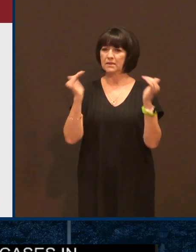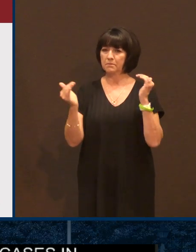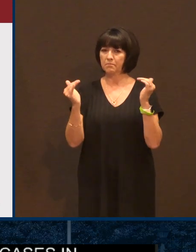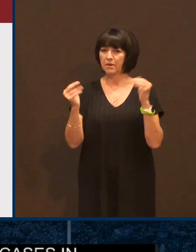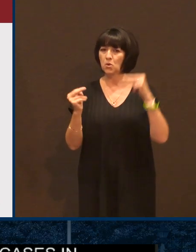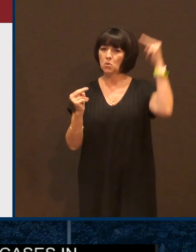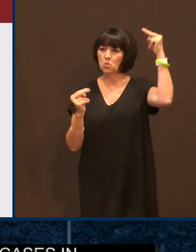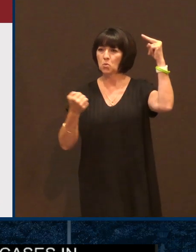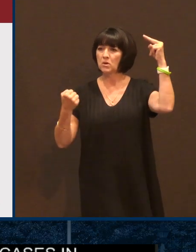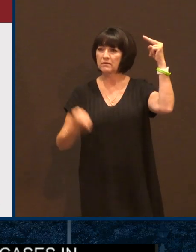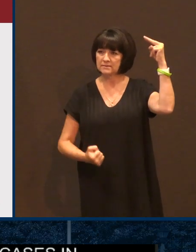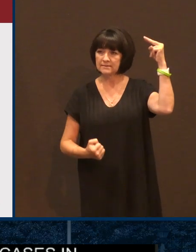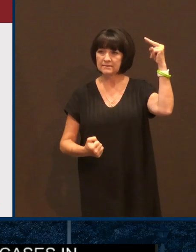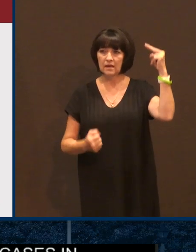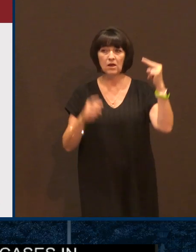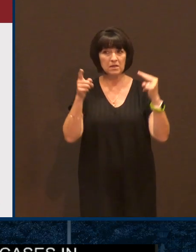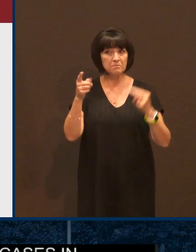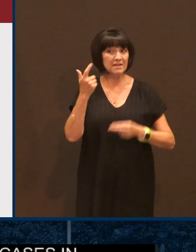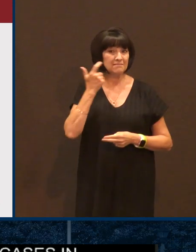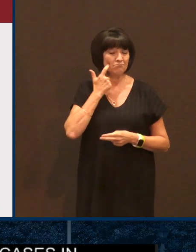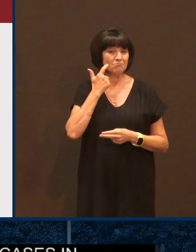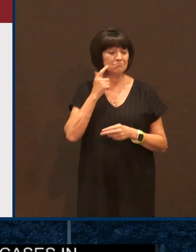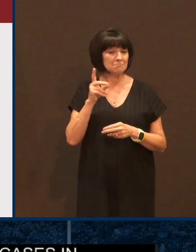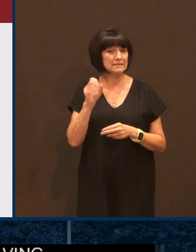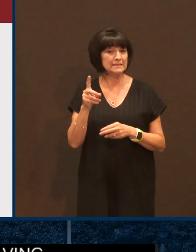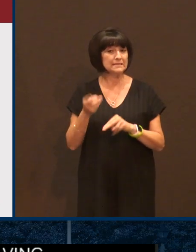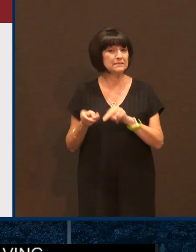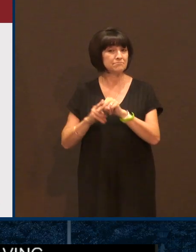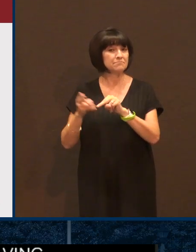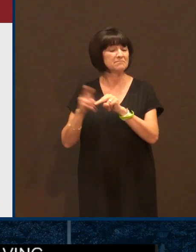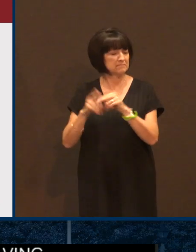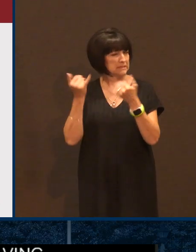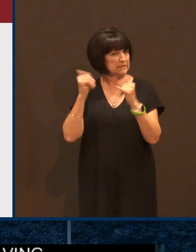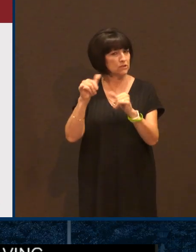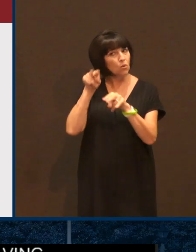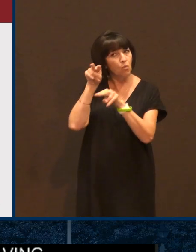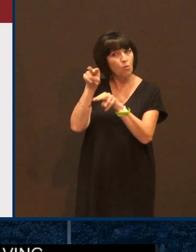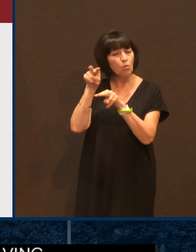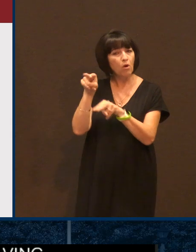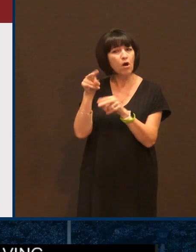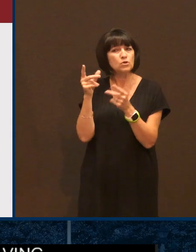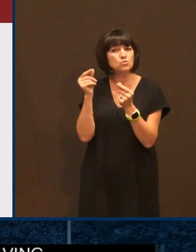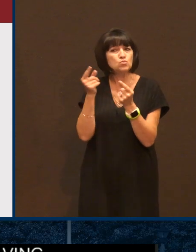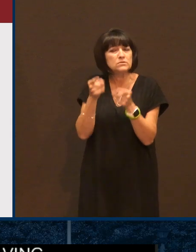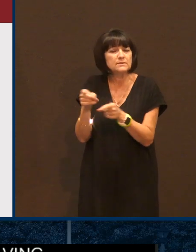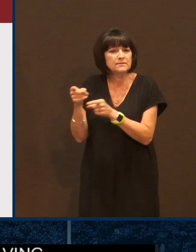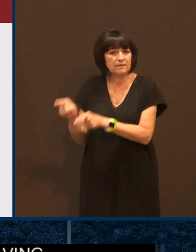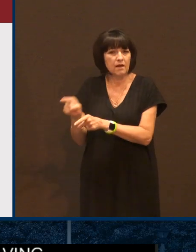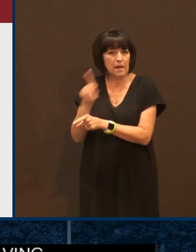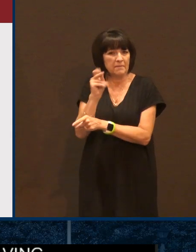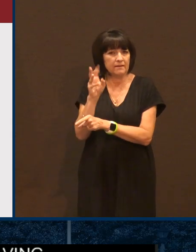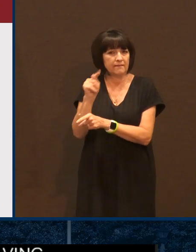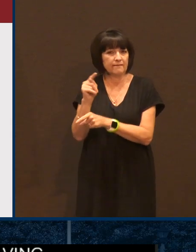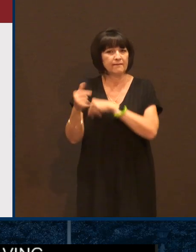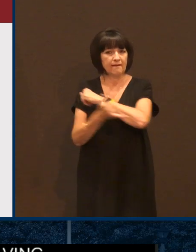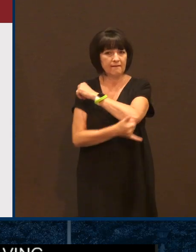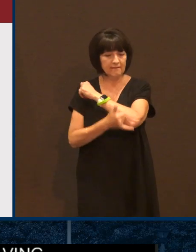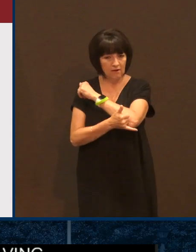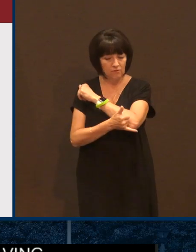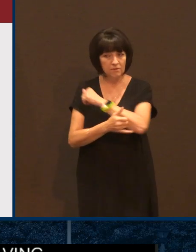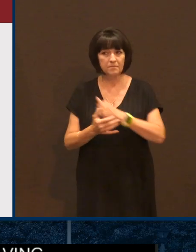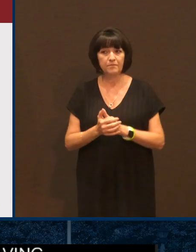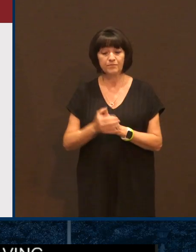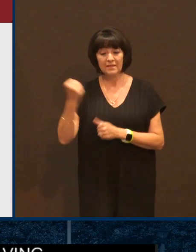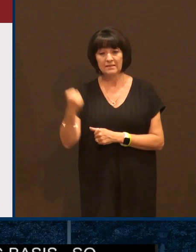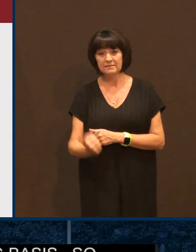or at least on an increasing basis. And so we need to take a look at what's happening there. 5,100 cases